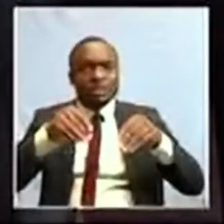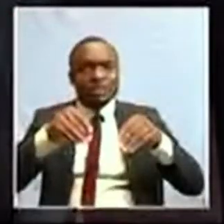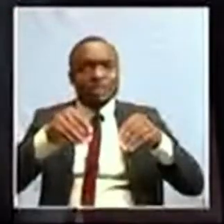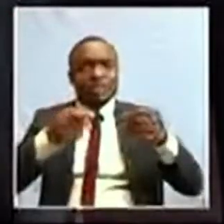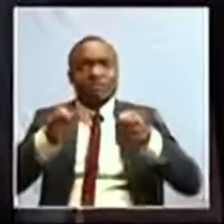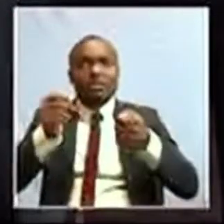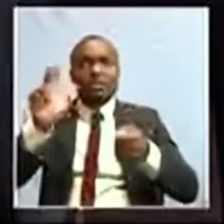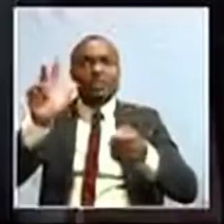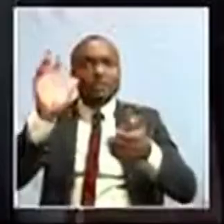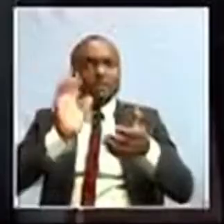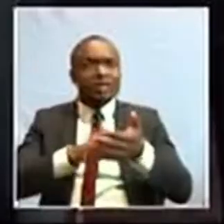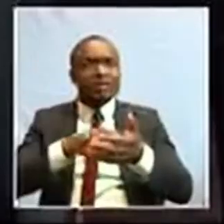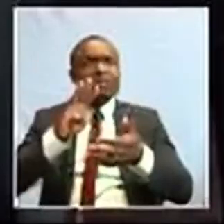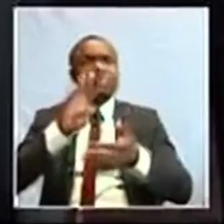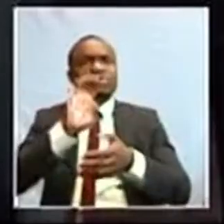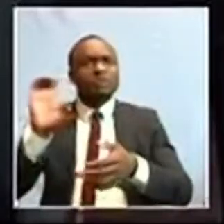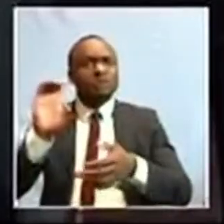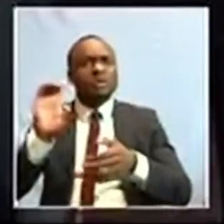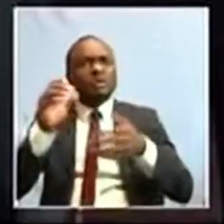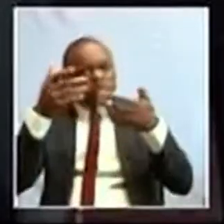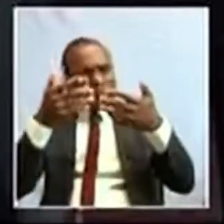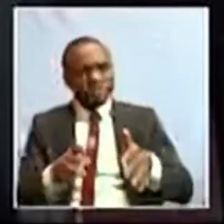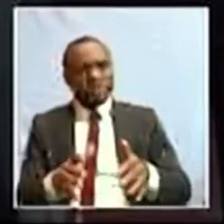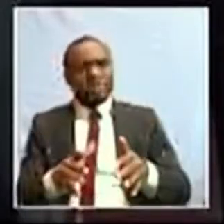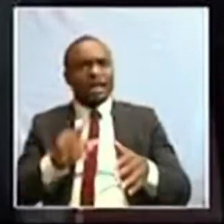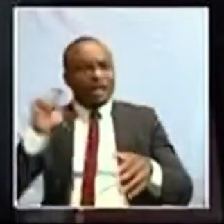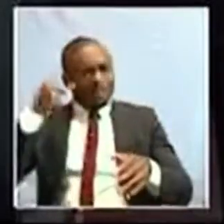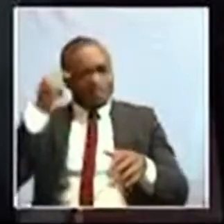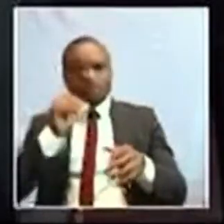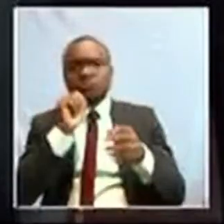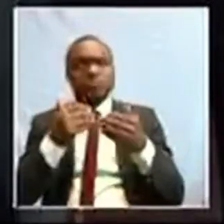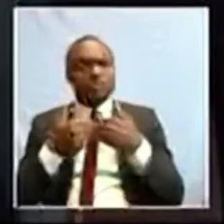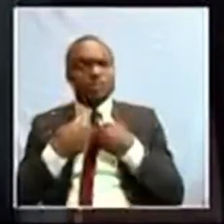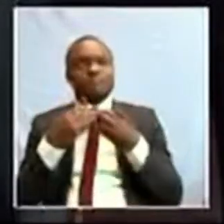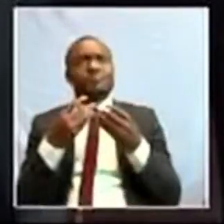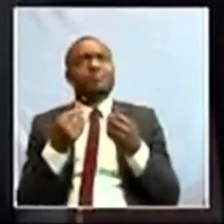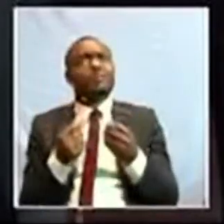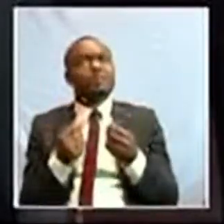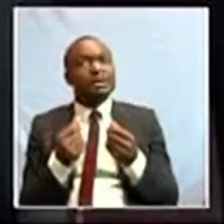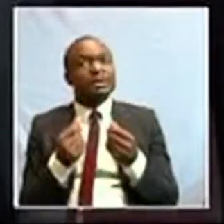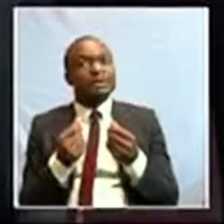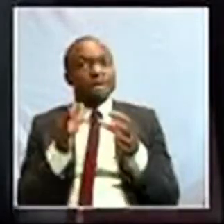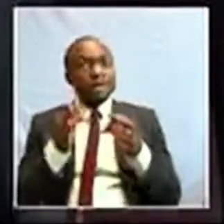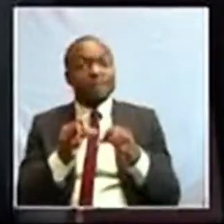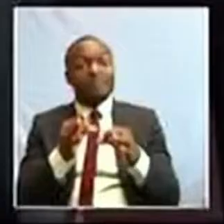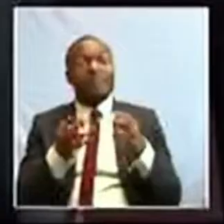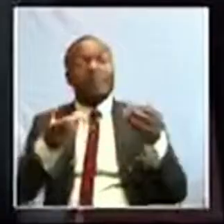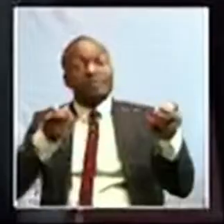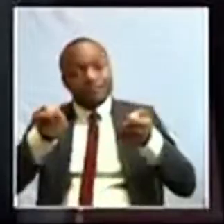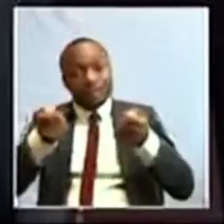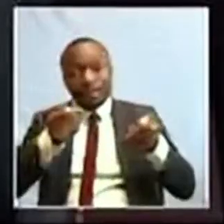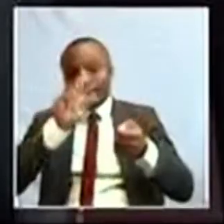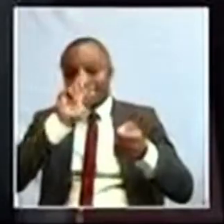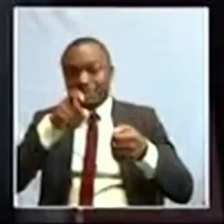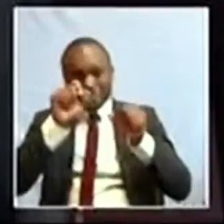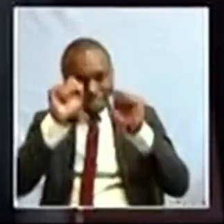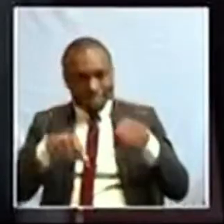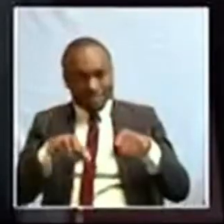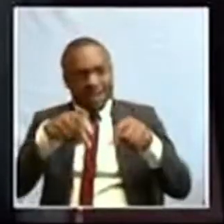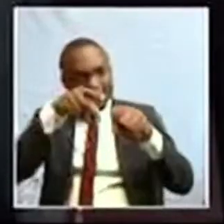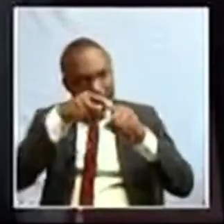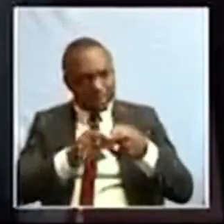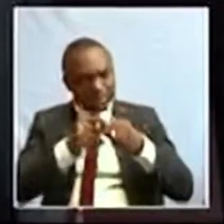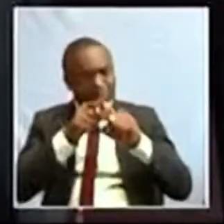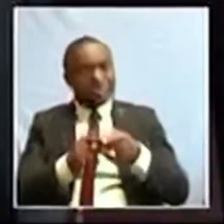3,400 is a loss, and government does not have the money. So if the vehicle was insured, it would have probably been